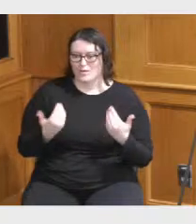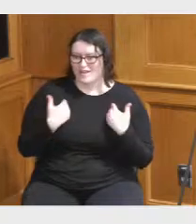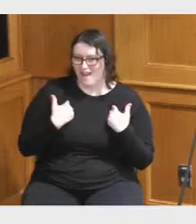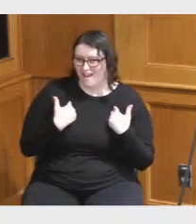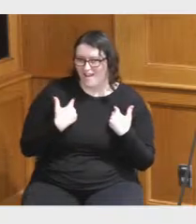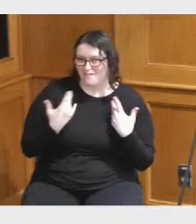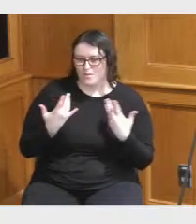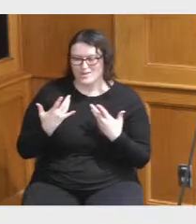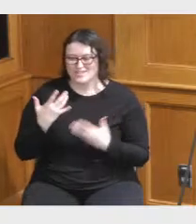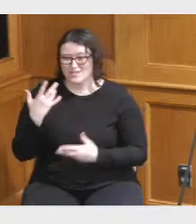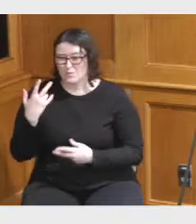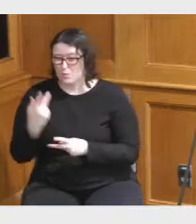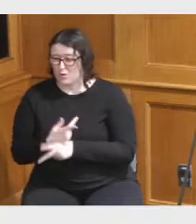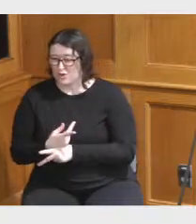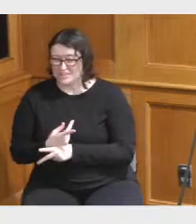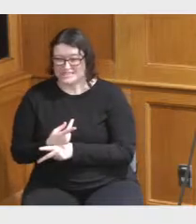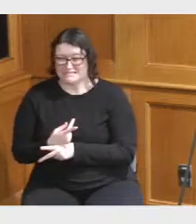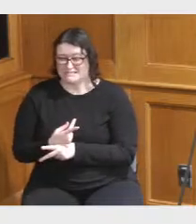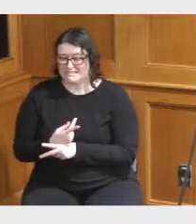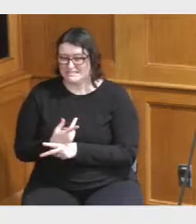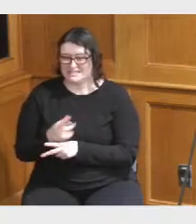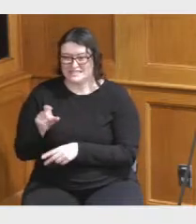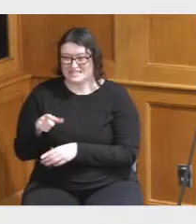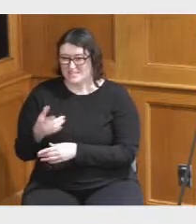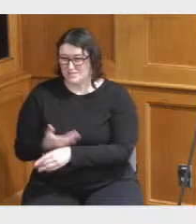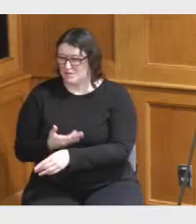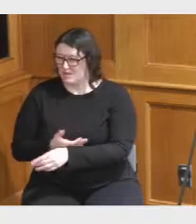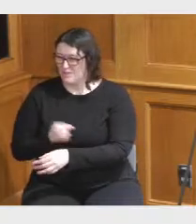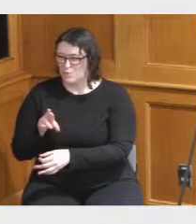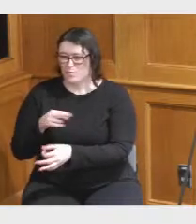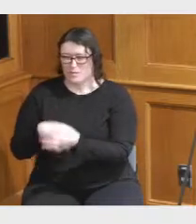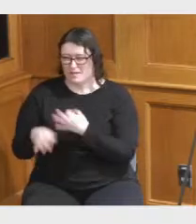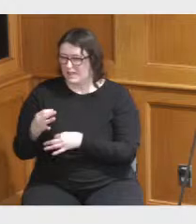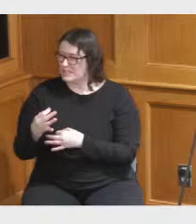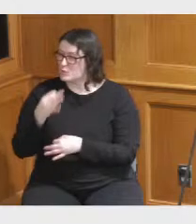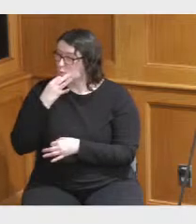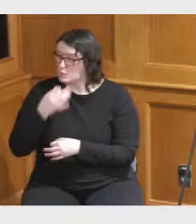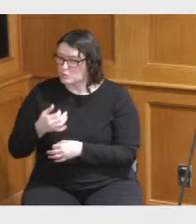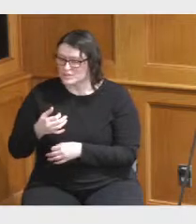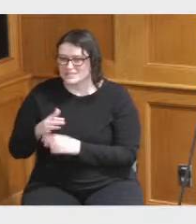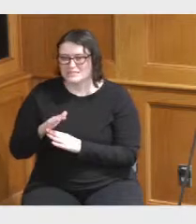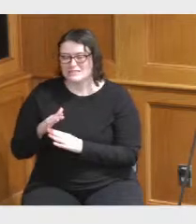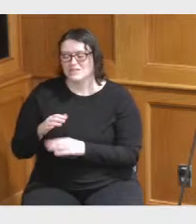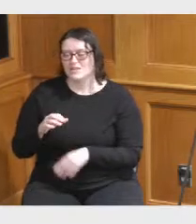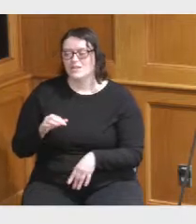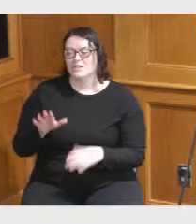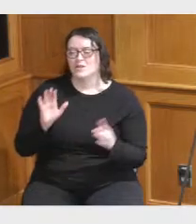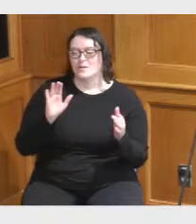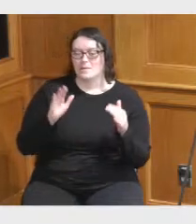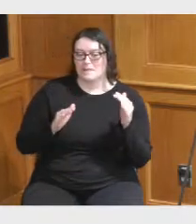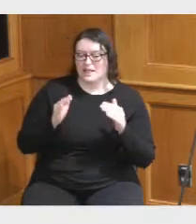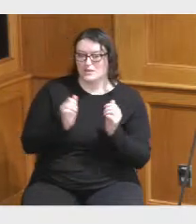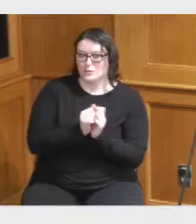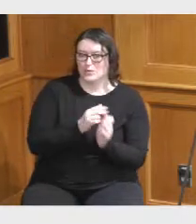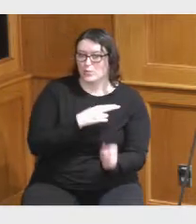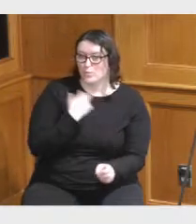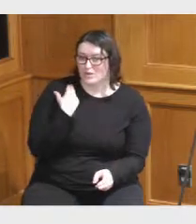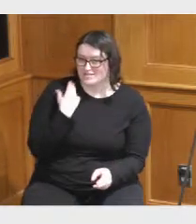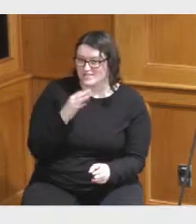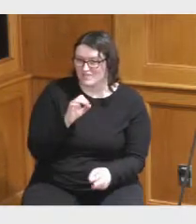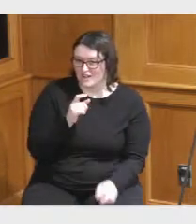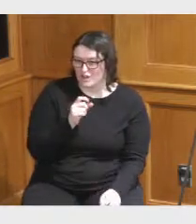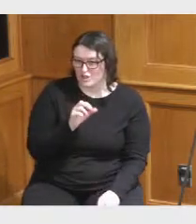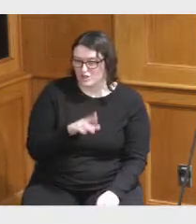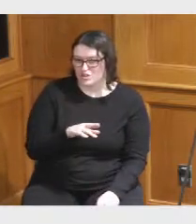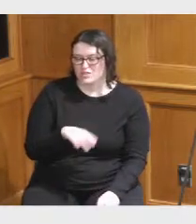in the worst conditions. We balance them with the various risk factors out there, look at our future